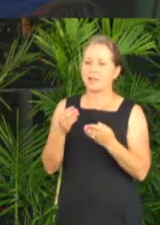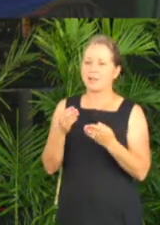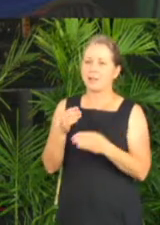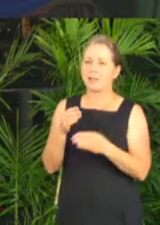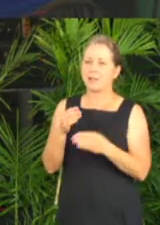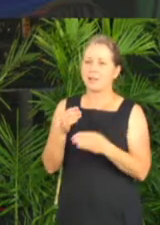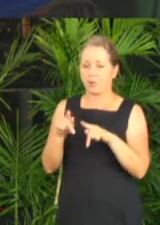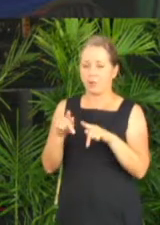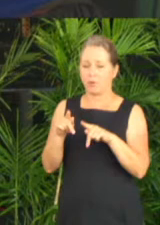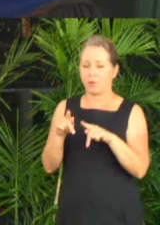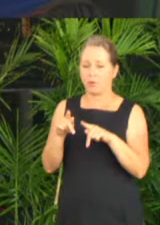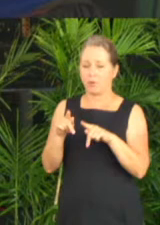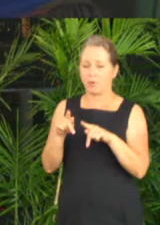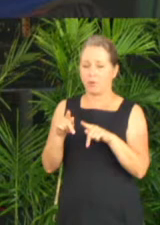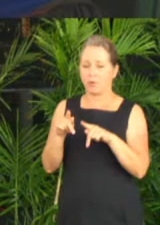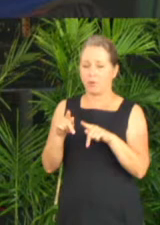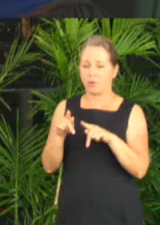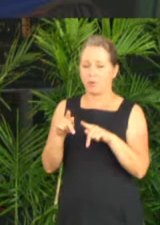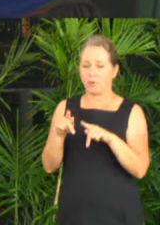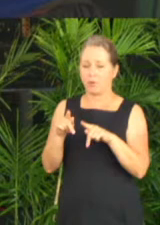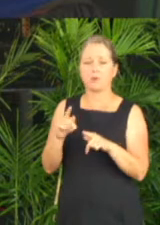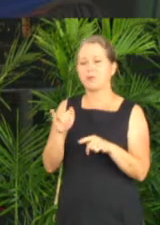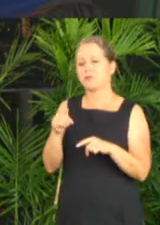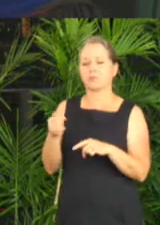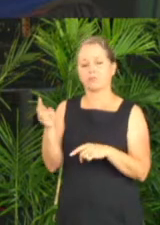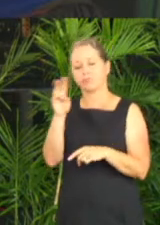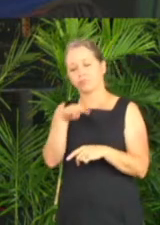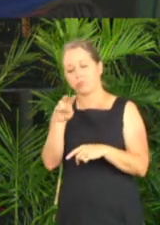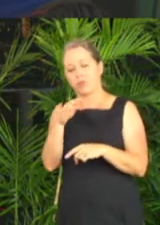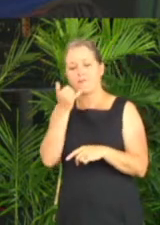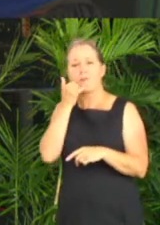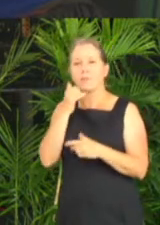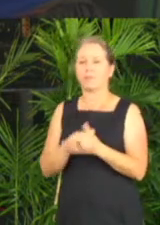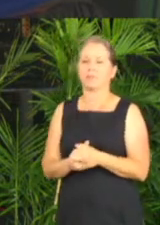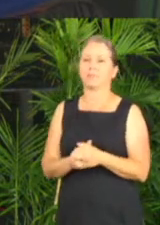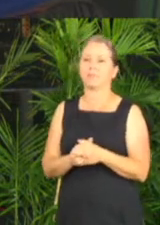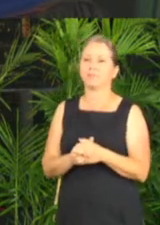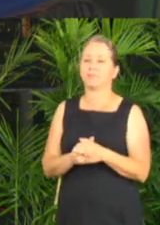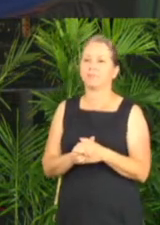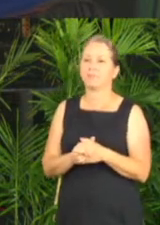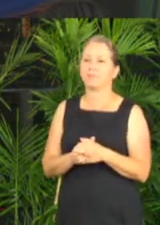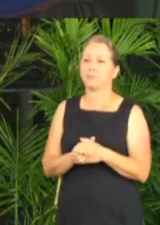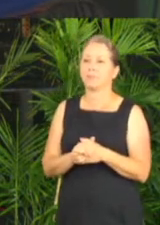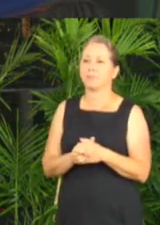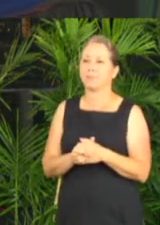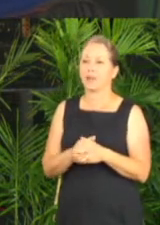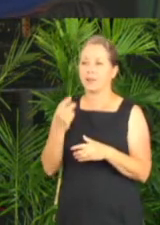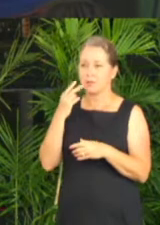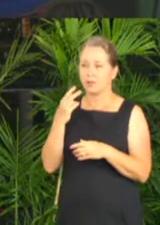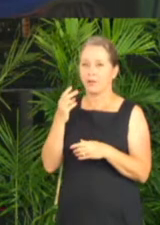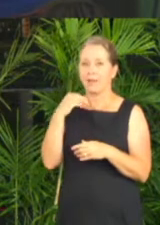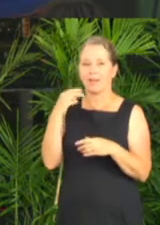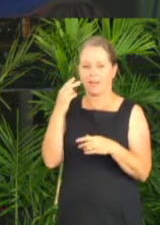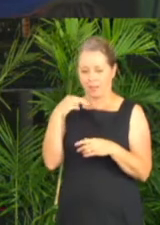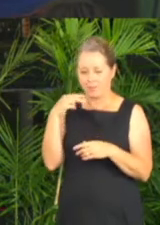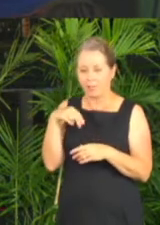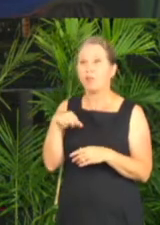seeing people, or are you just looking at your phone? Just saw a bunch of heads look up.